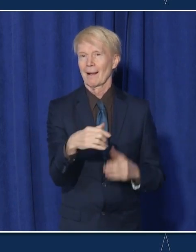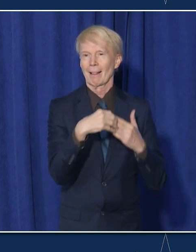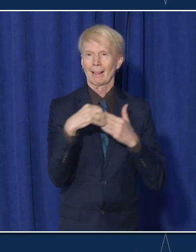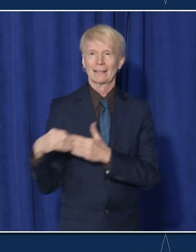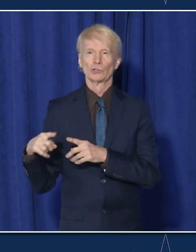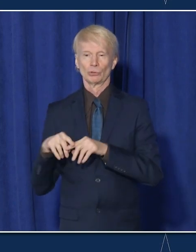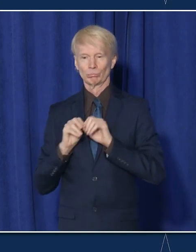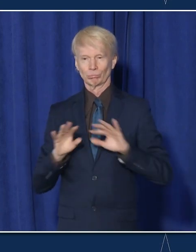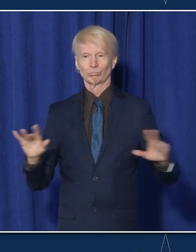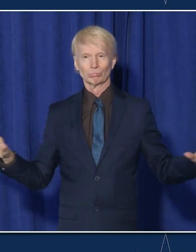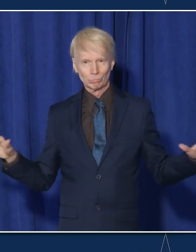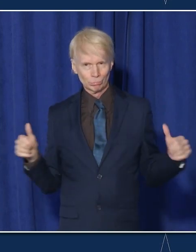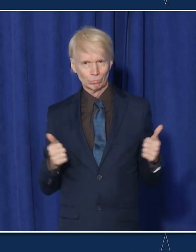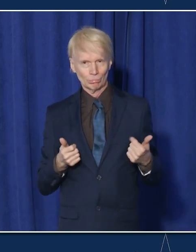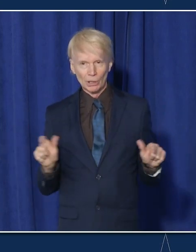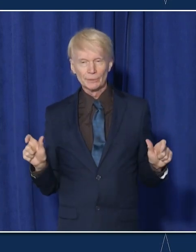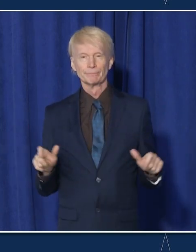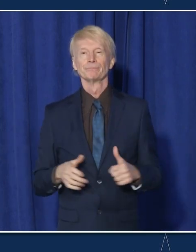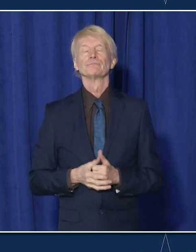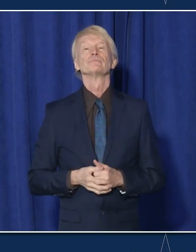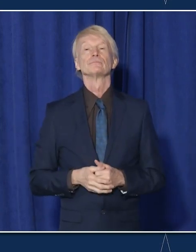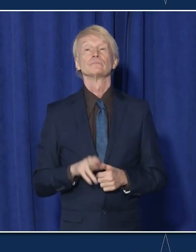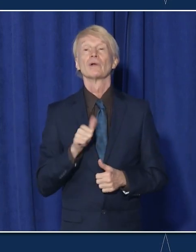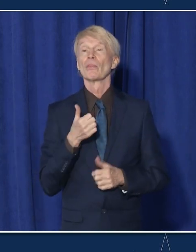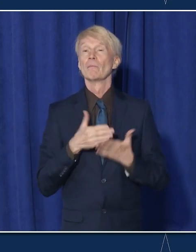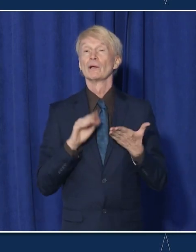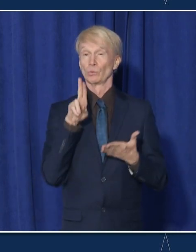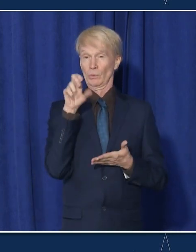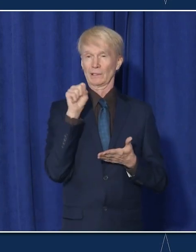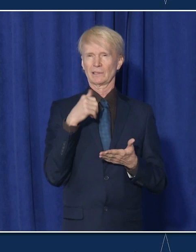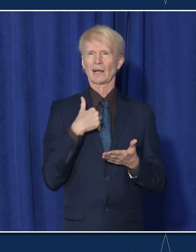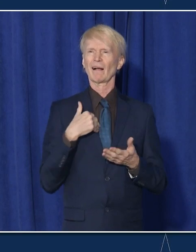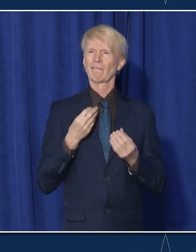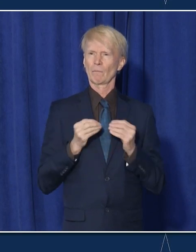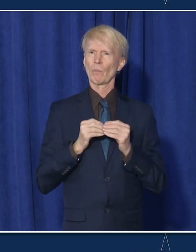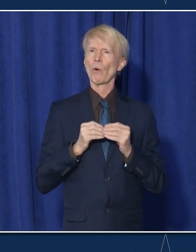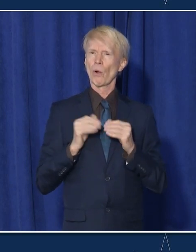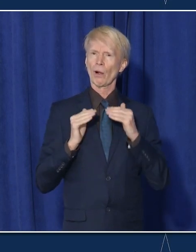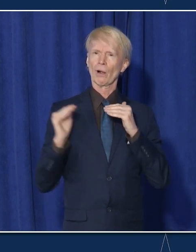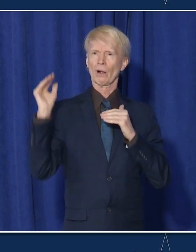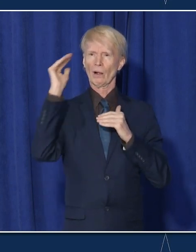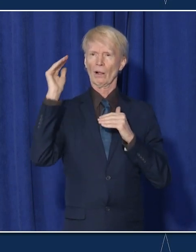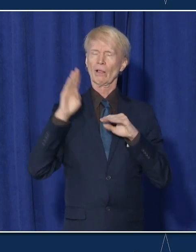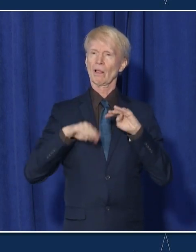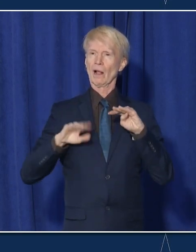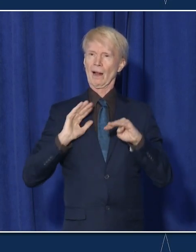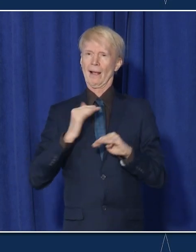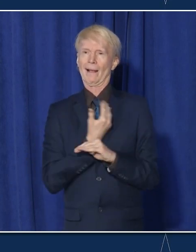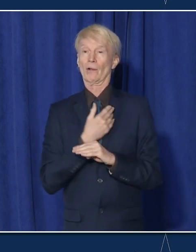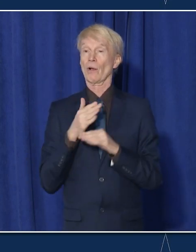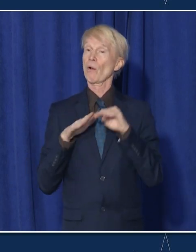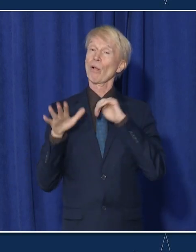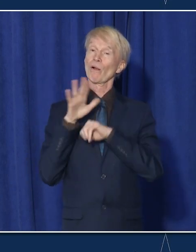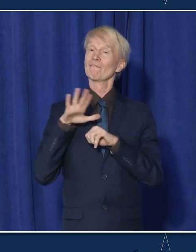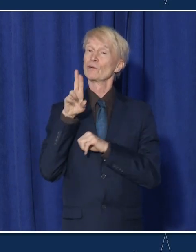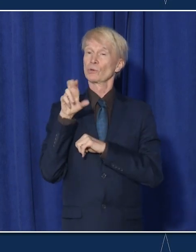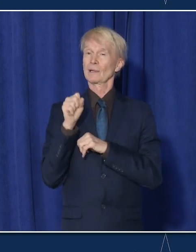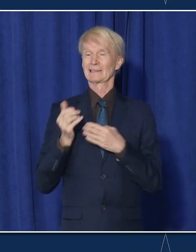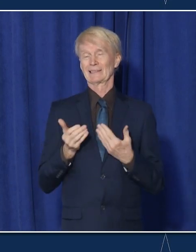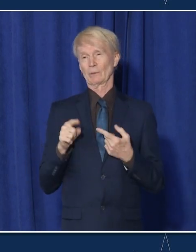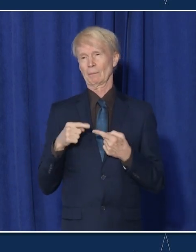major surge. And if you look, there are other parts of the U.S. actually quite a bit ahead of us. So across the whole U.S., here we're